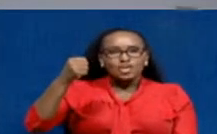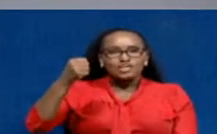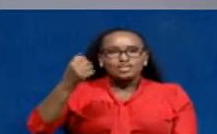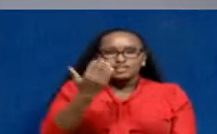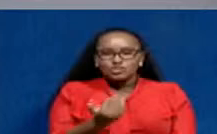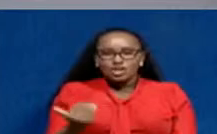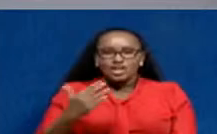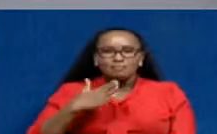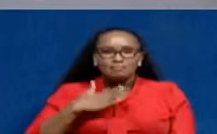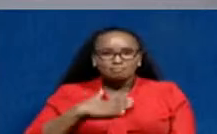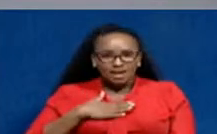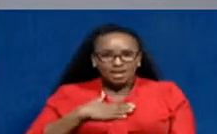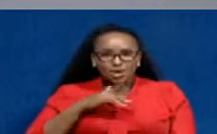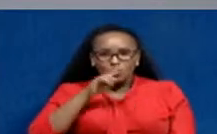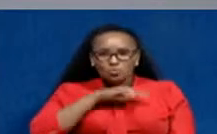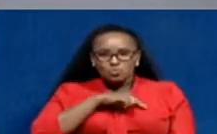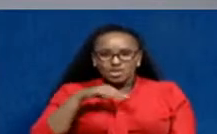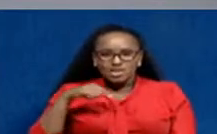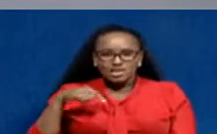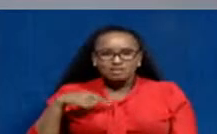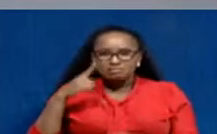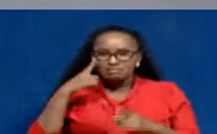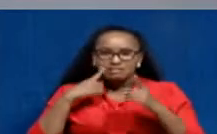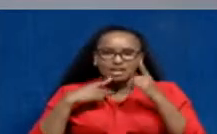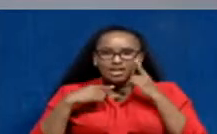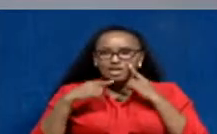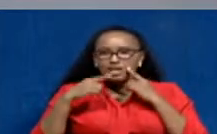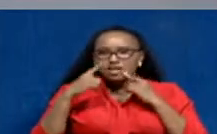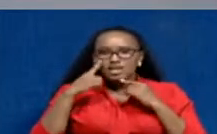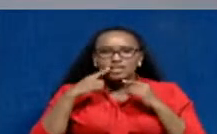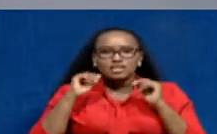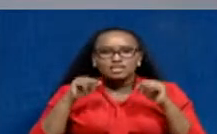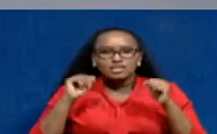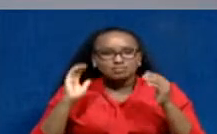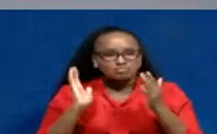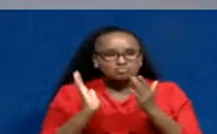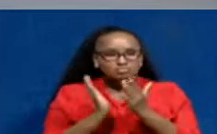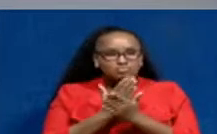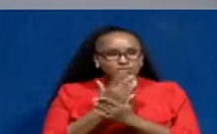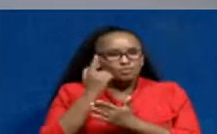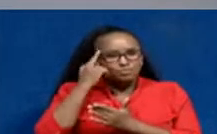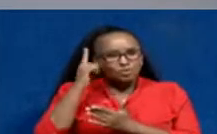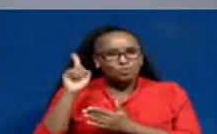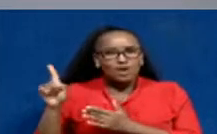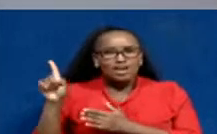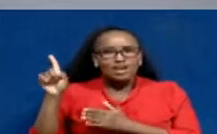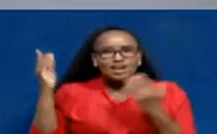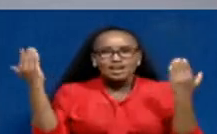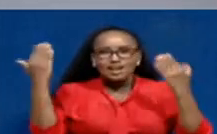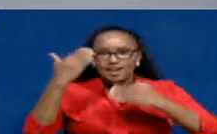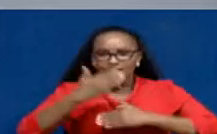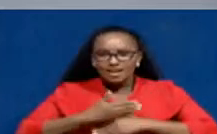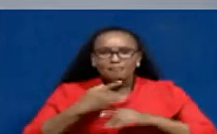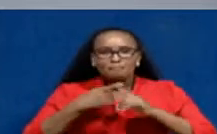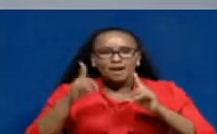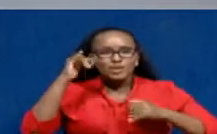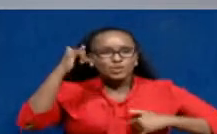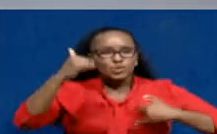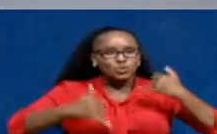child, for weeping may endure only for a night, but